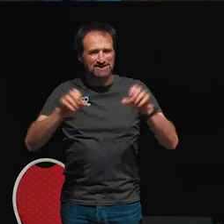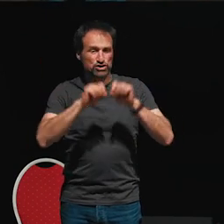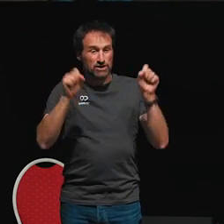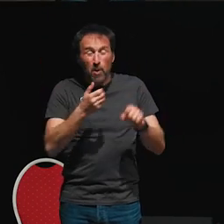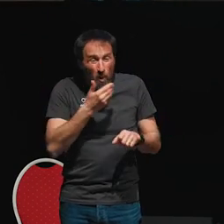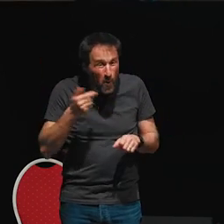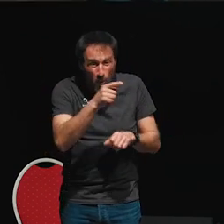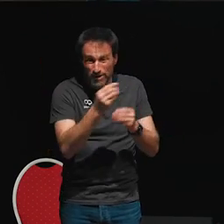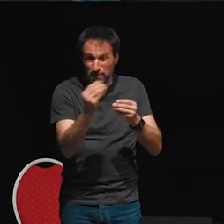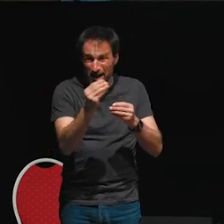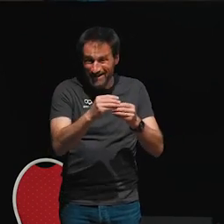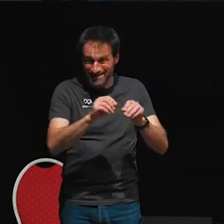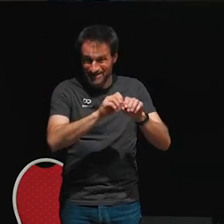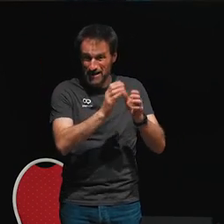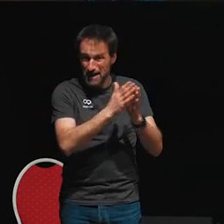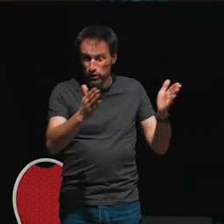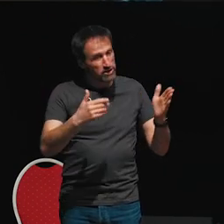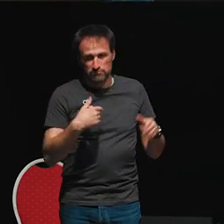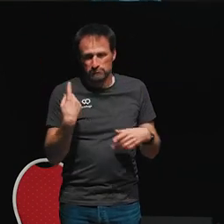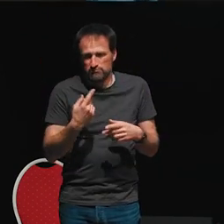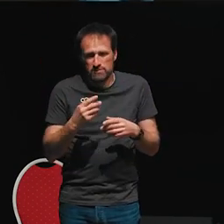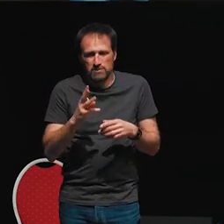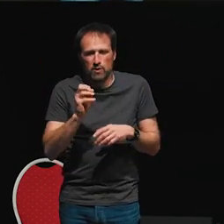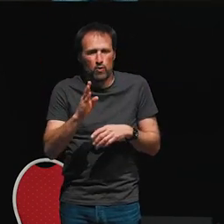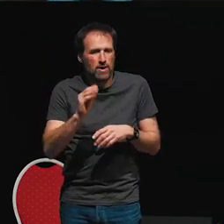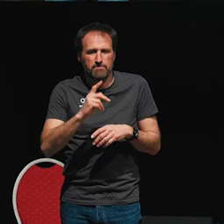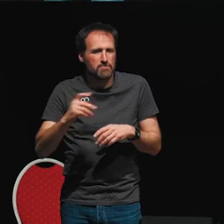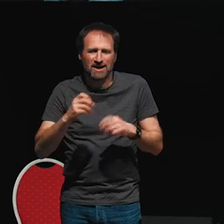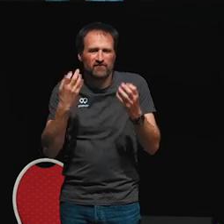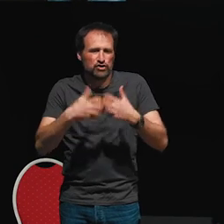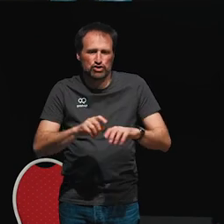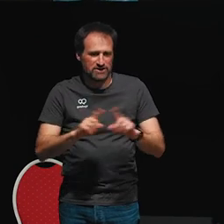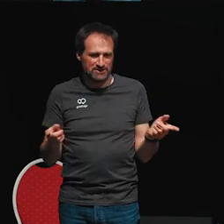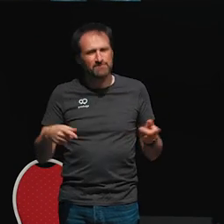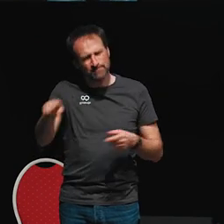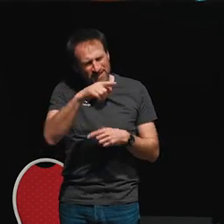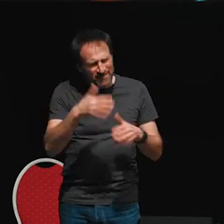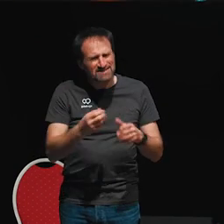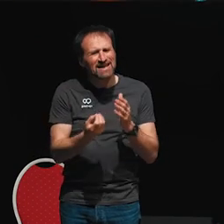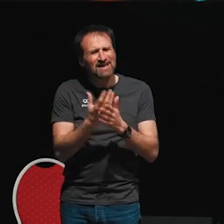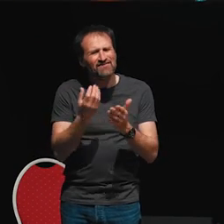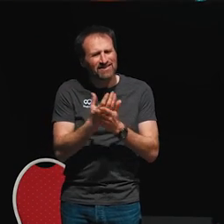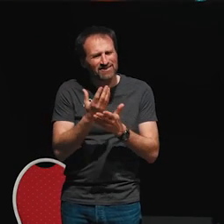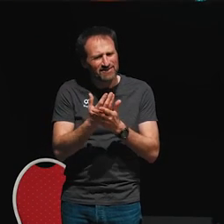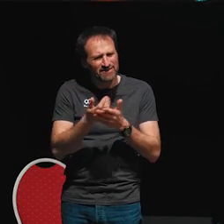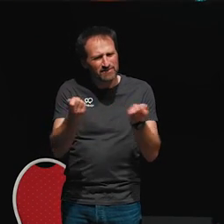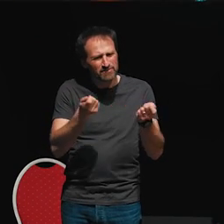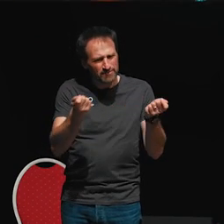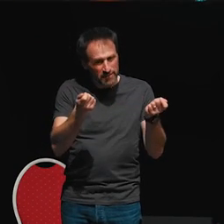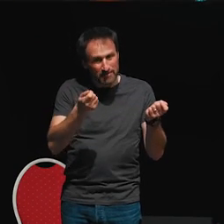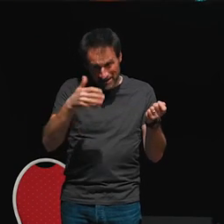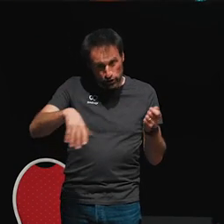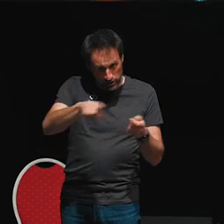It has what we call a series of hooks or events. Who's used event emitter before in Node.js? Many. Okay,